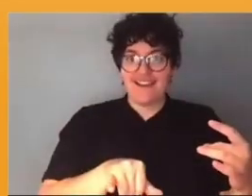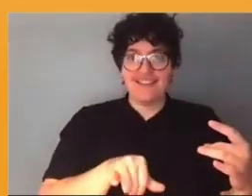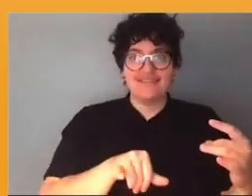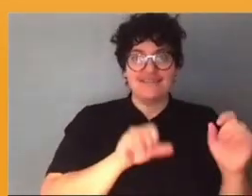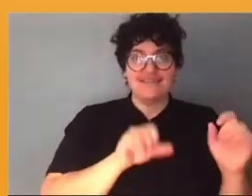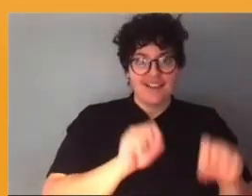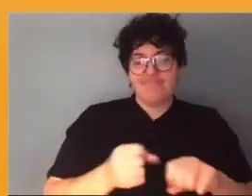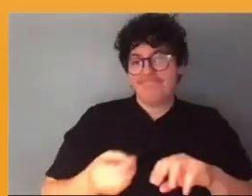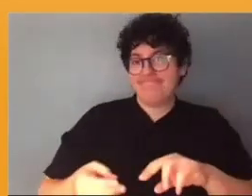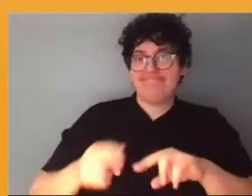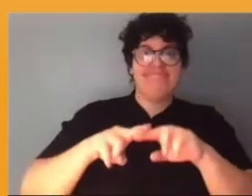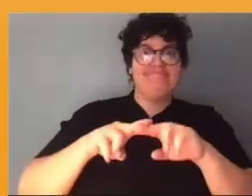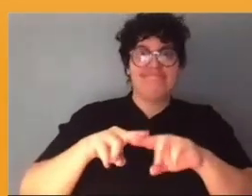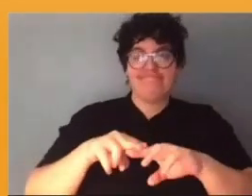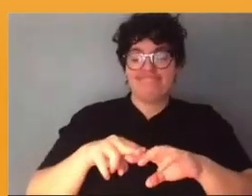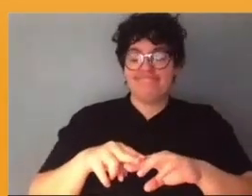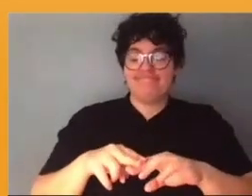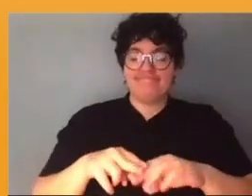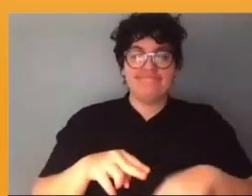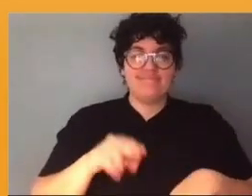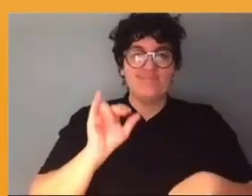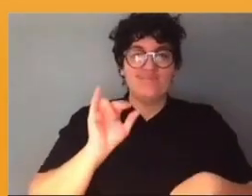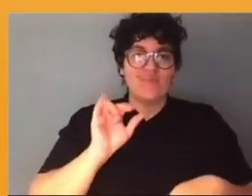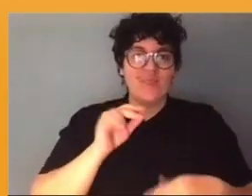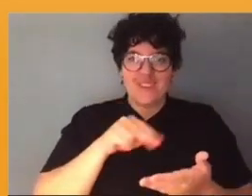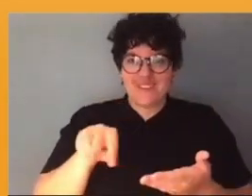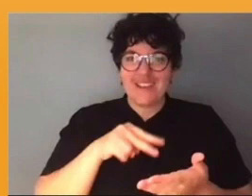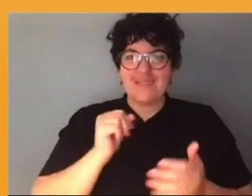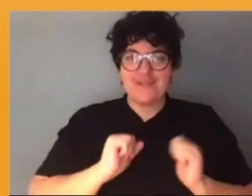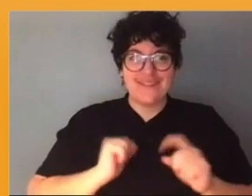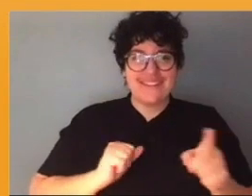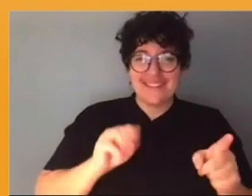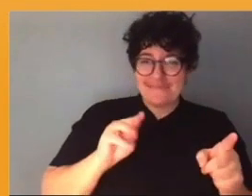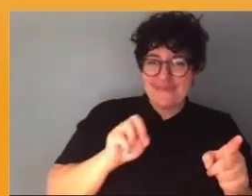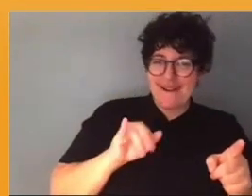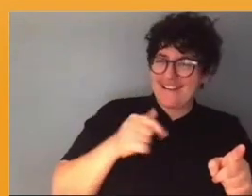for everybody involved. I agree with you 100%.